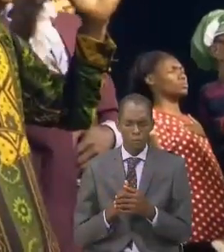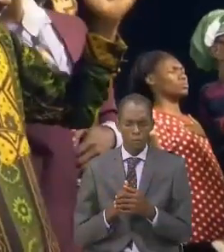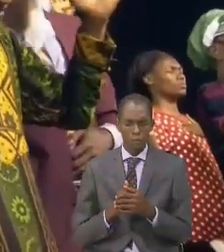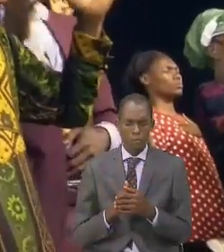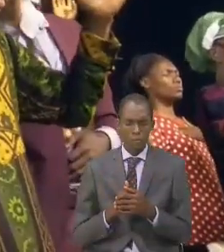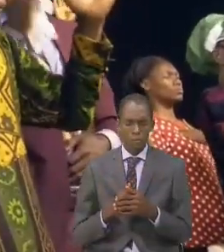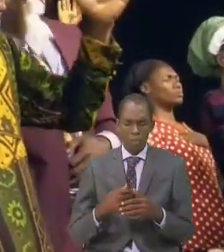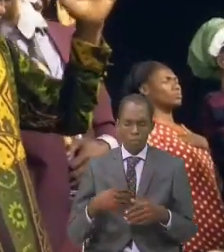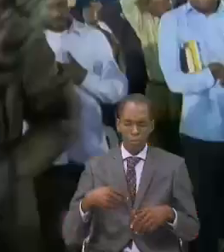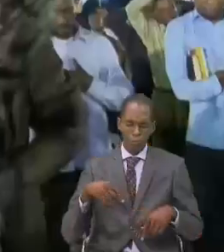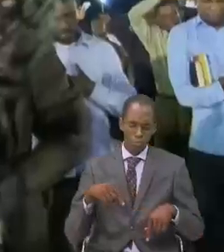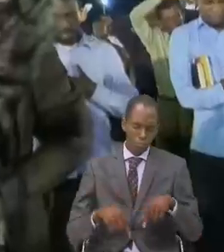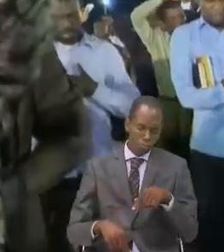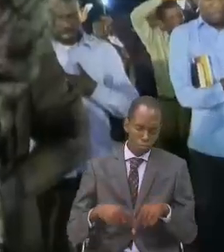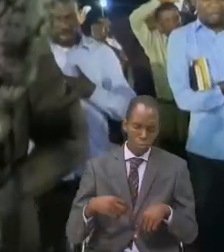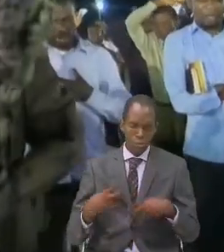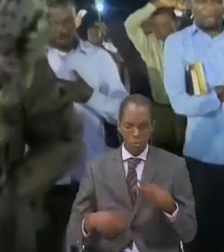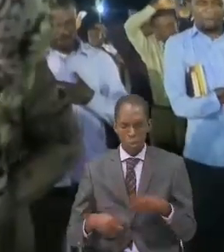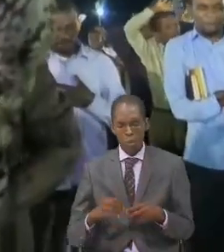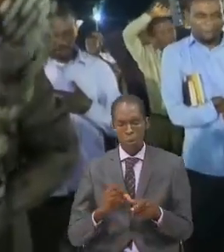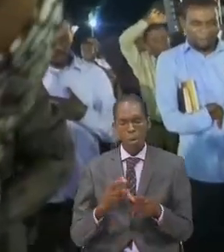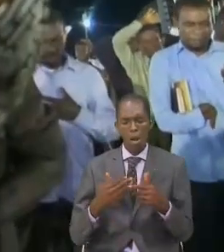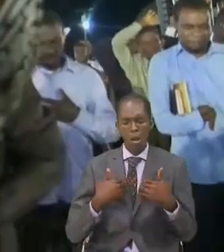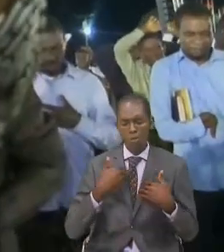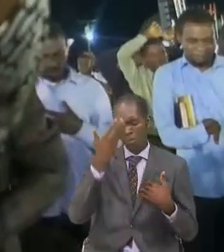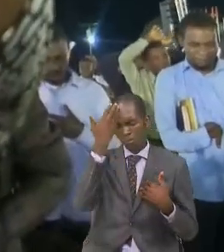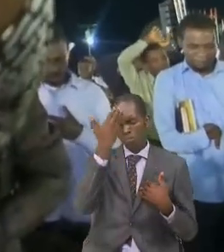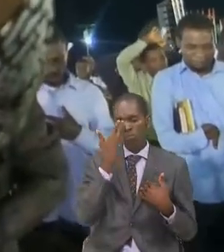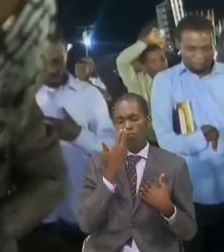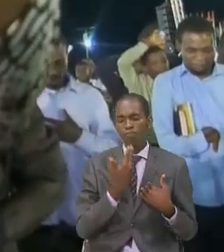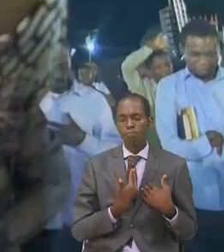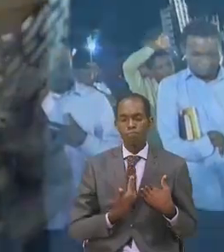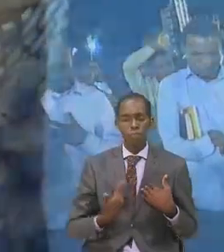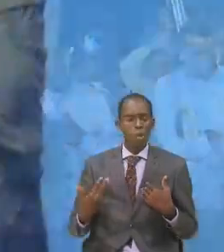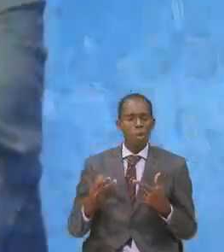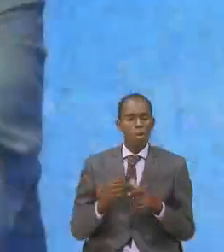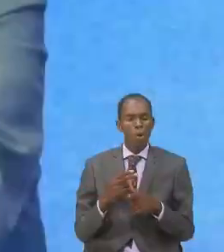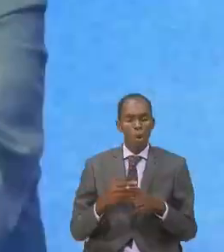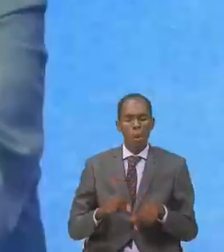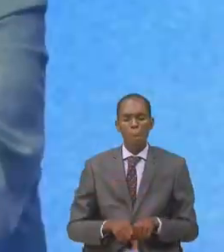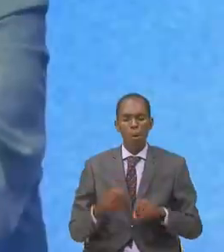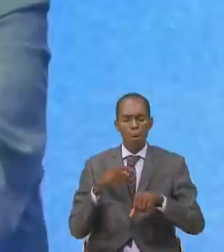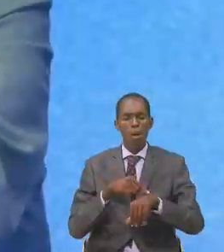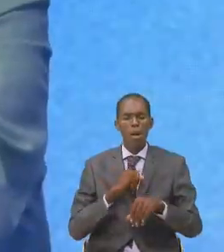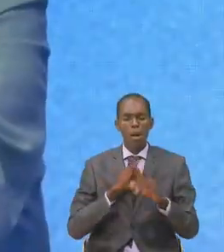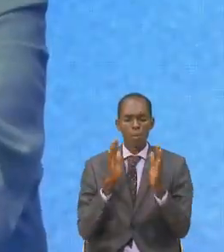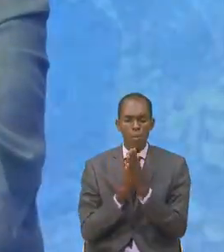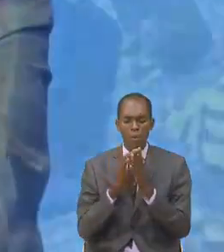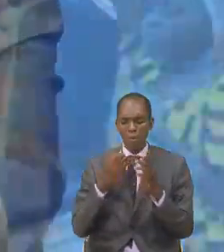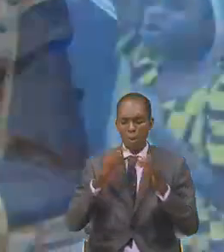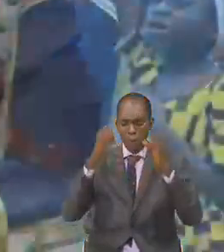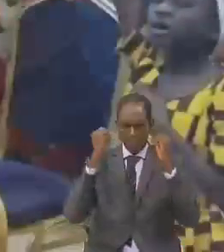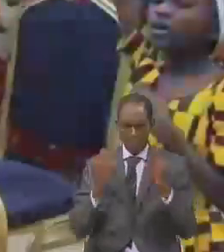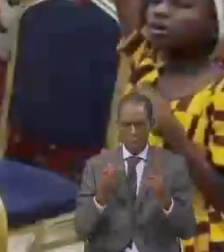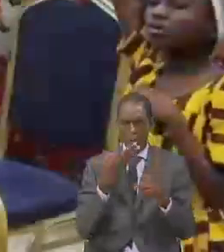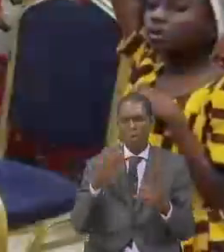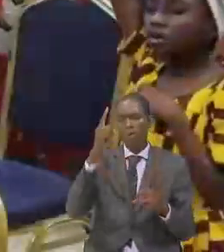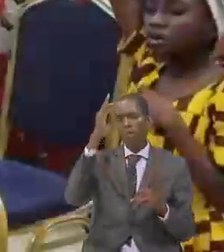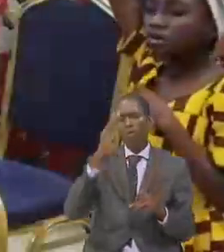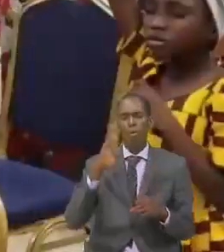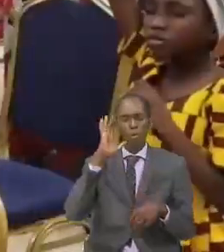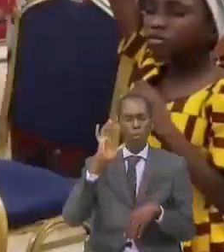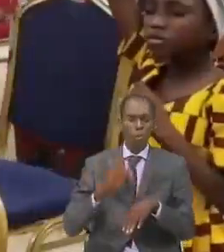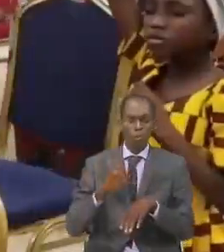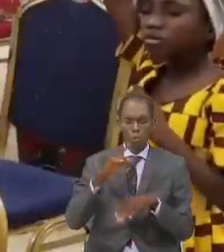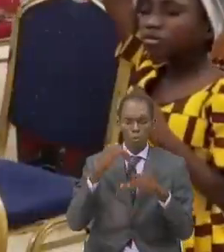to hear in Jesus' name. Paralyzed or having stroke or having broken bone, I